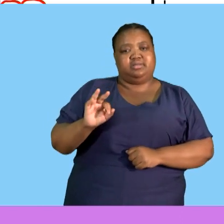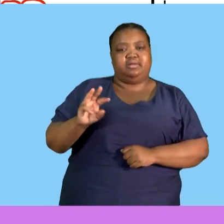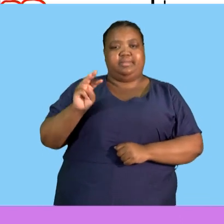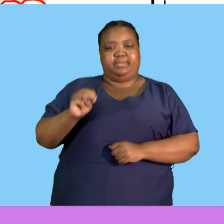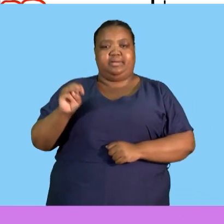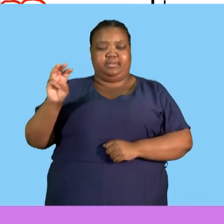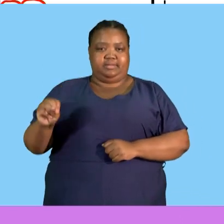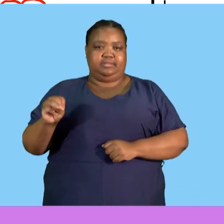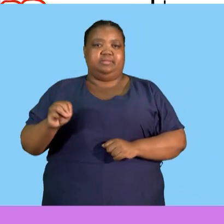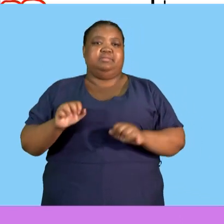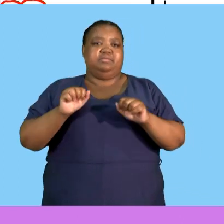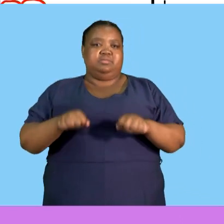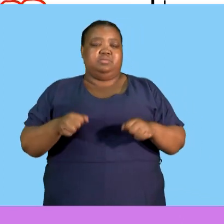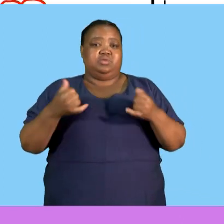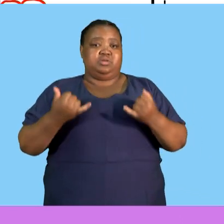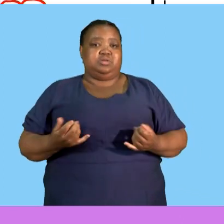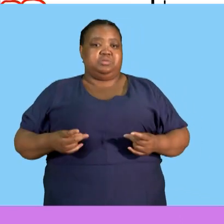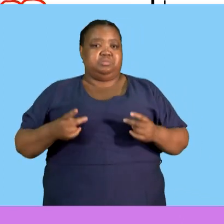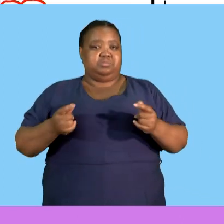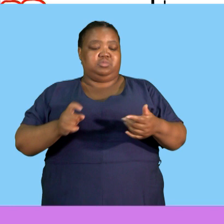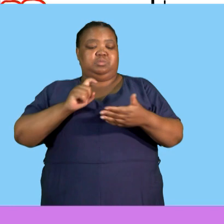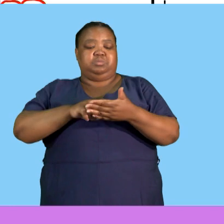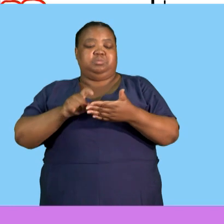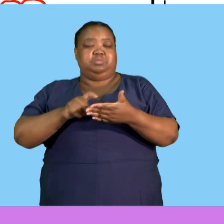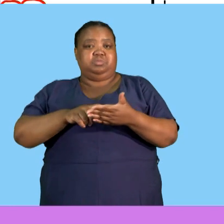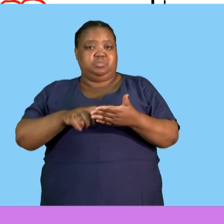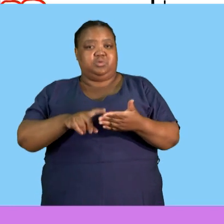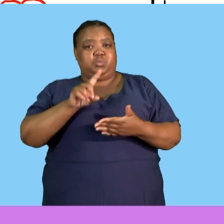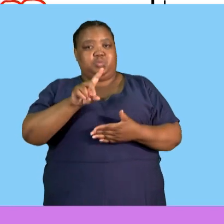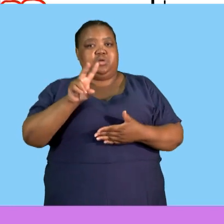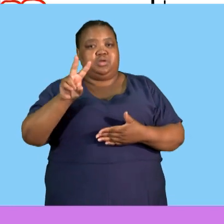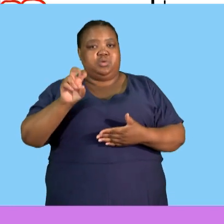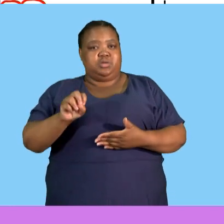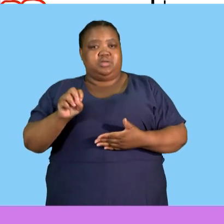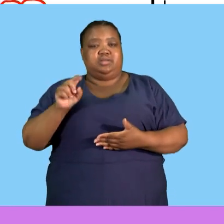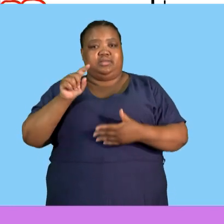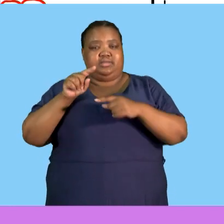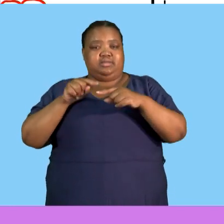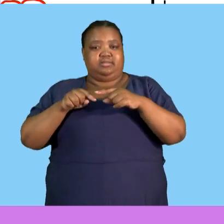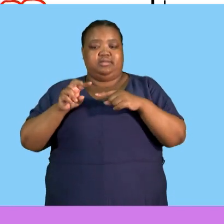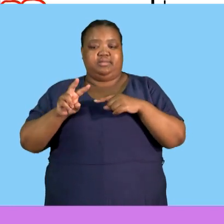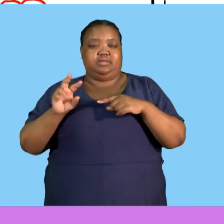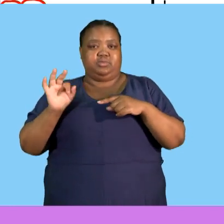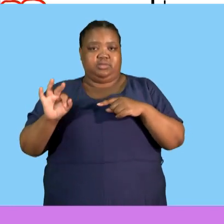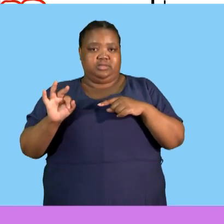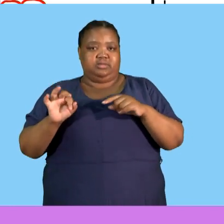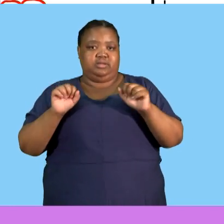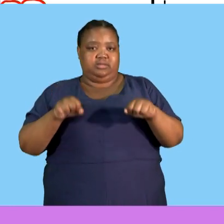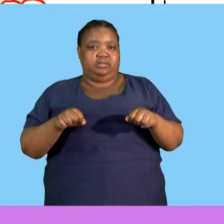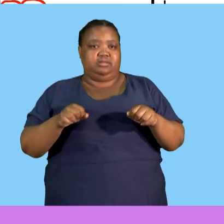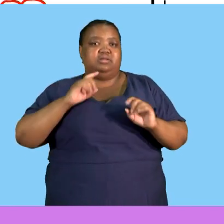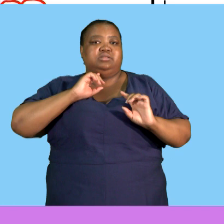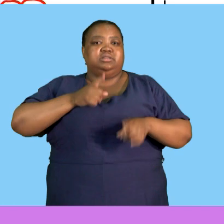be 23 millimeters. So let's quickly type that in. 120 divided by a